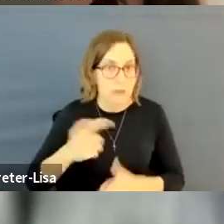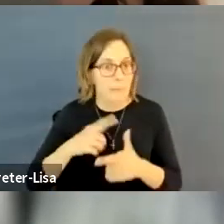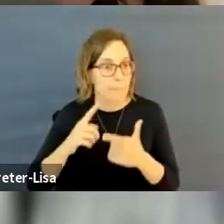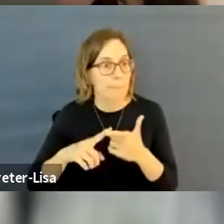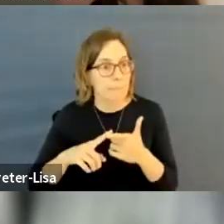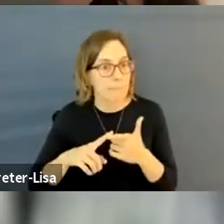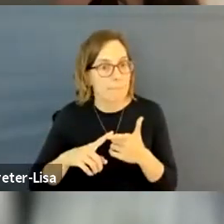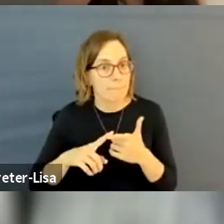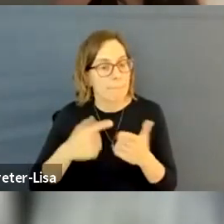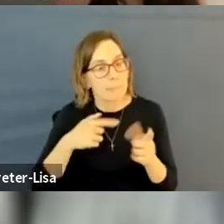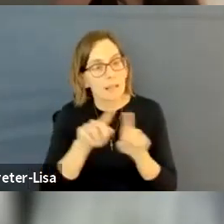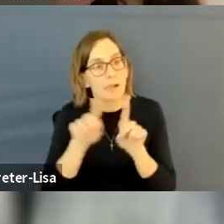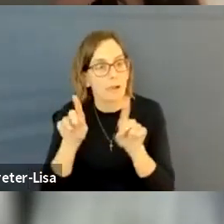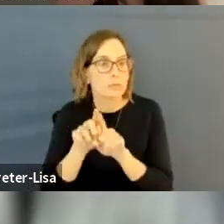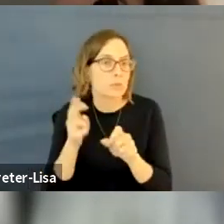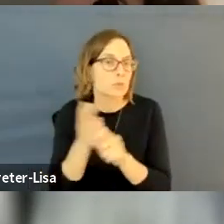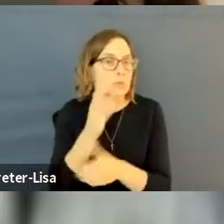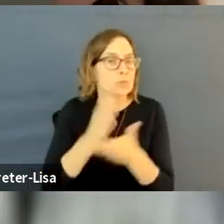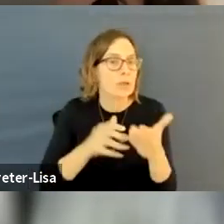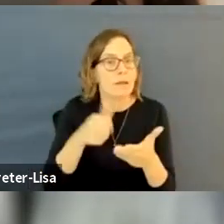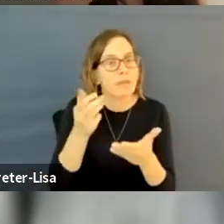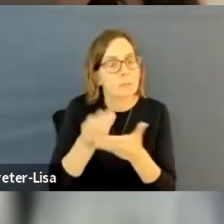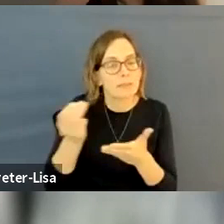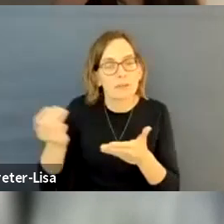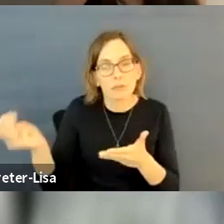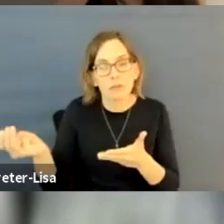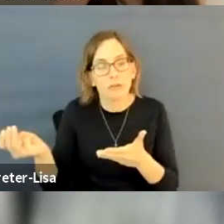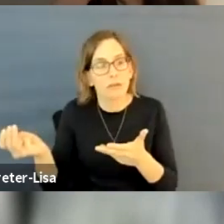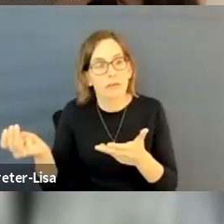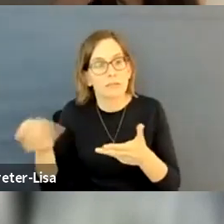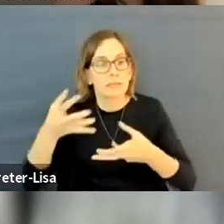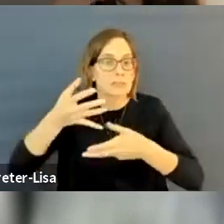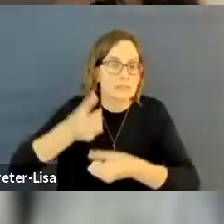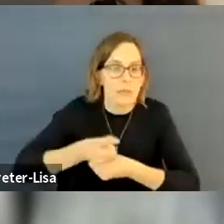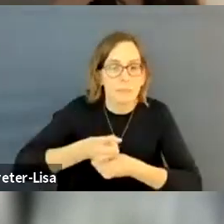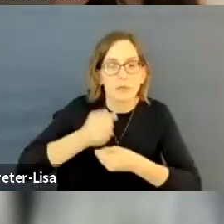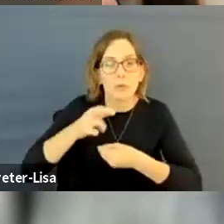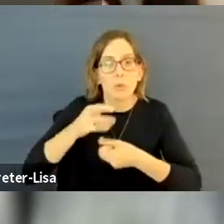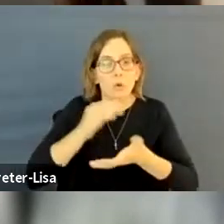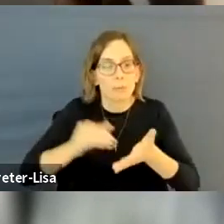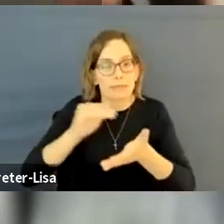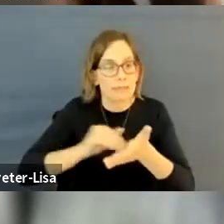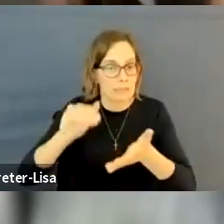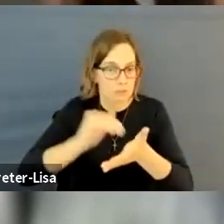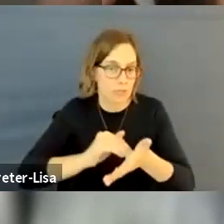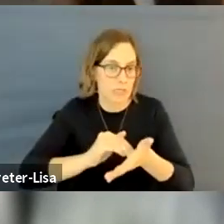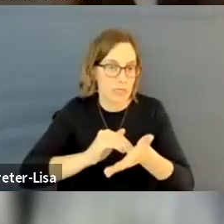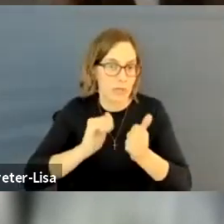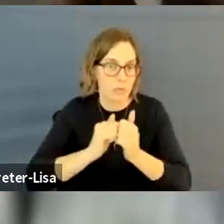And I use other material like summary or repeat with a very